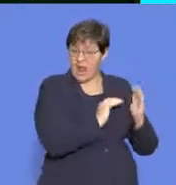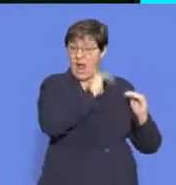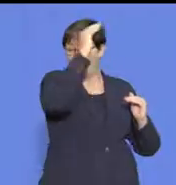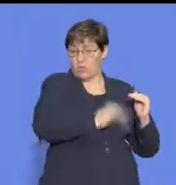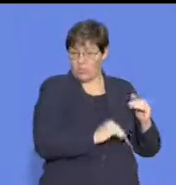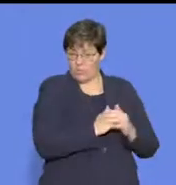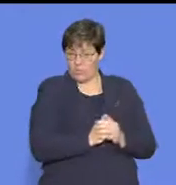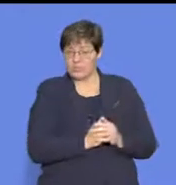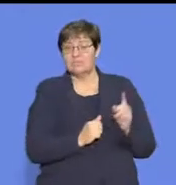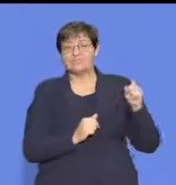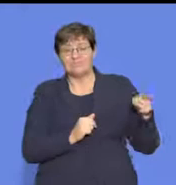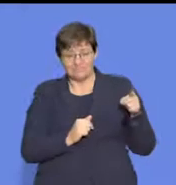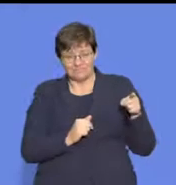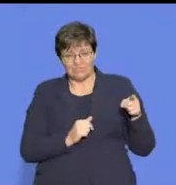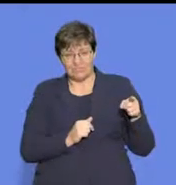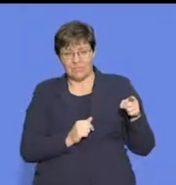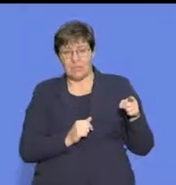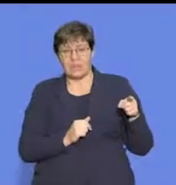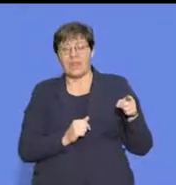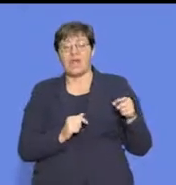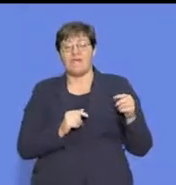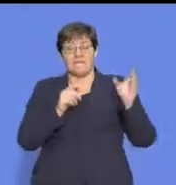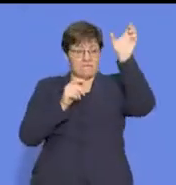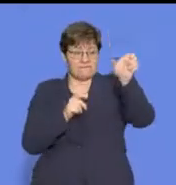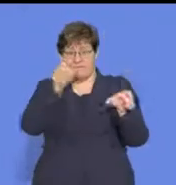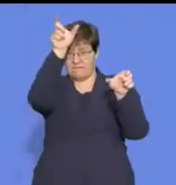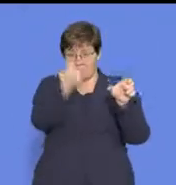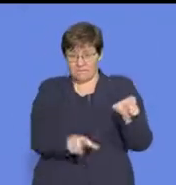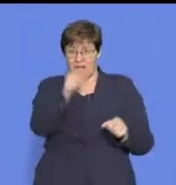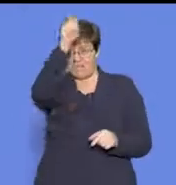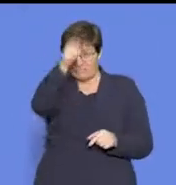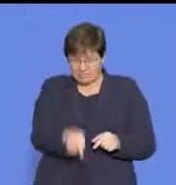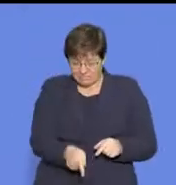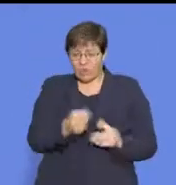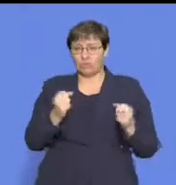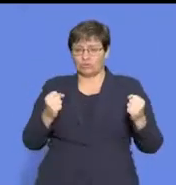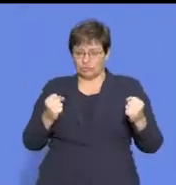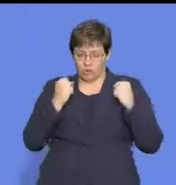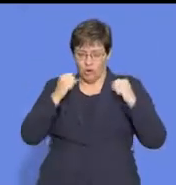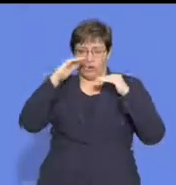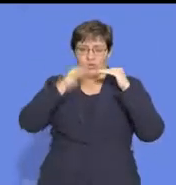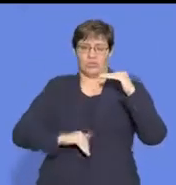So on this table, we see these are the strong reducing agents.